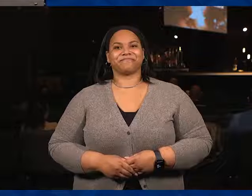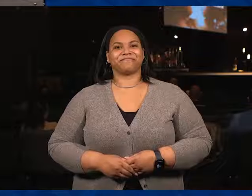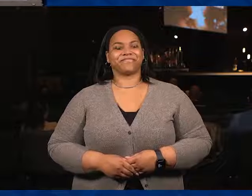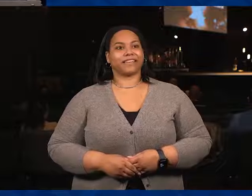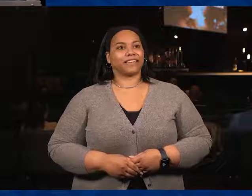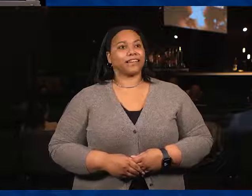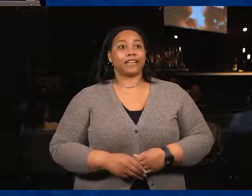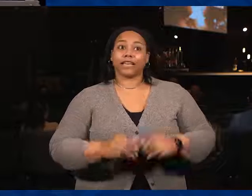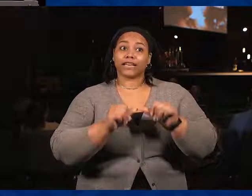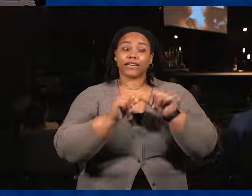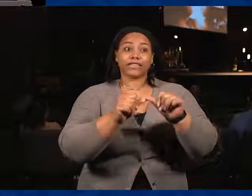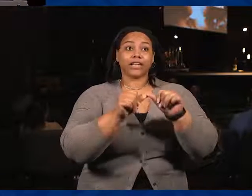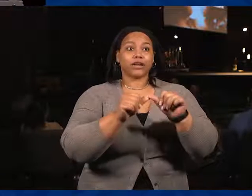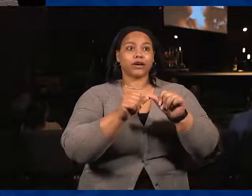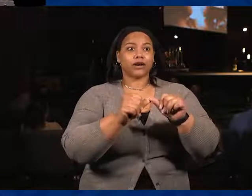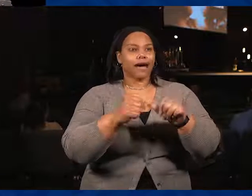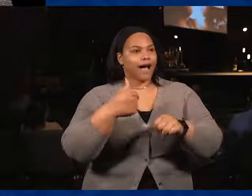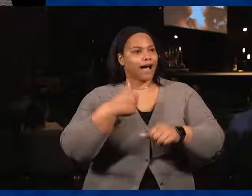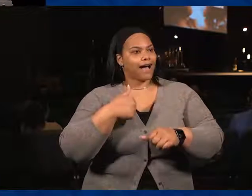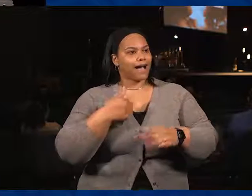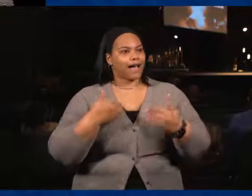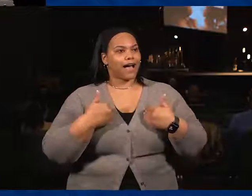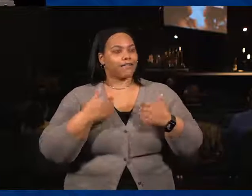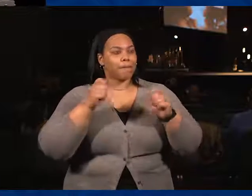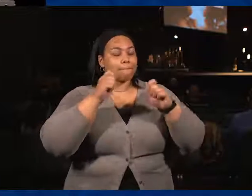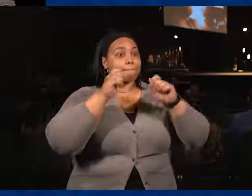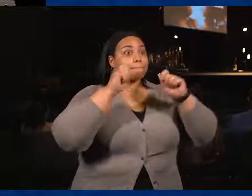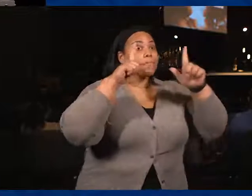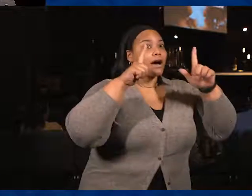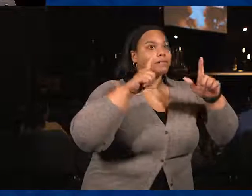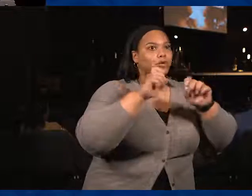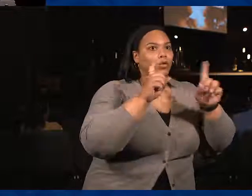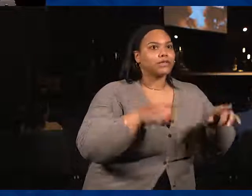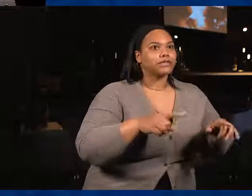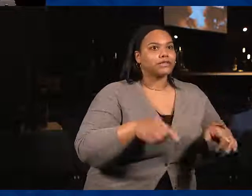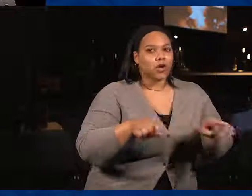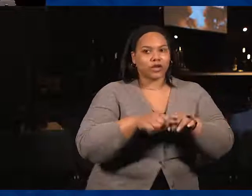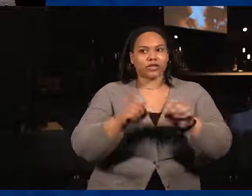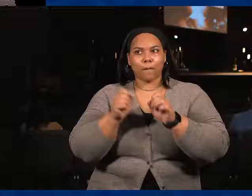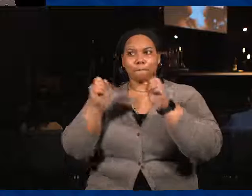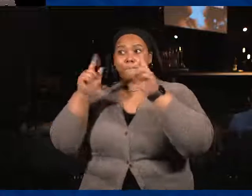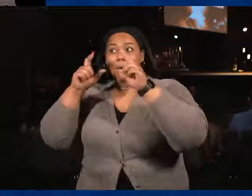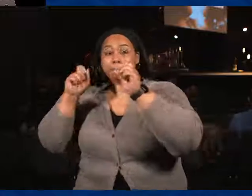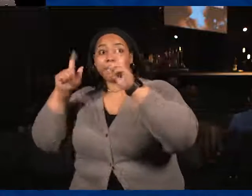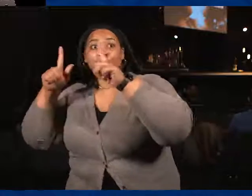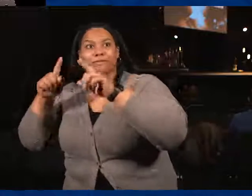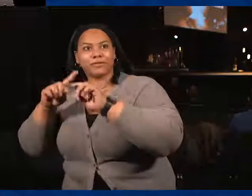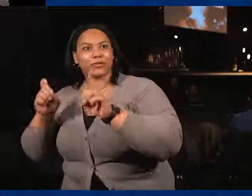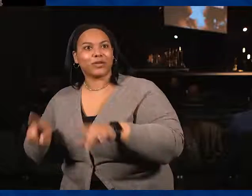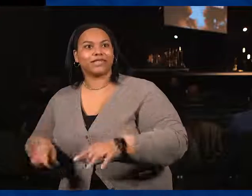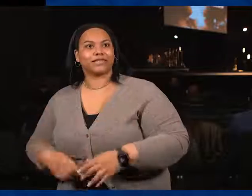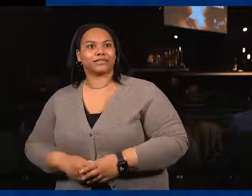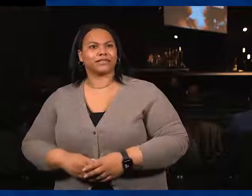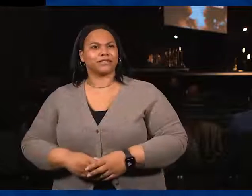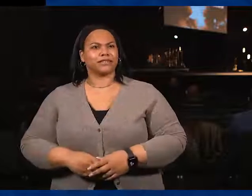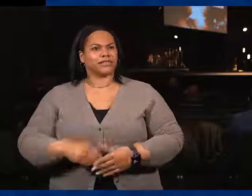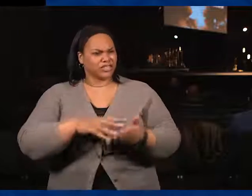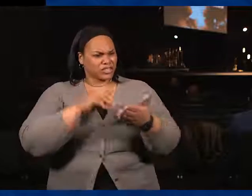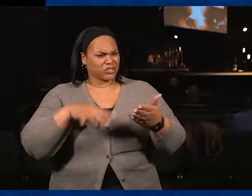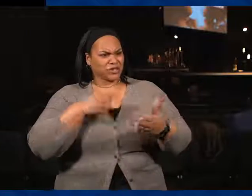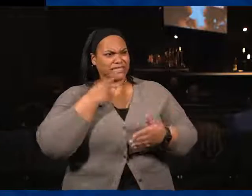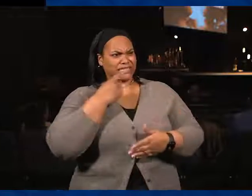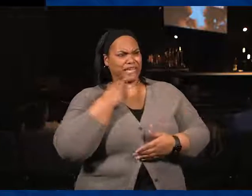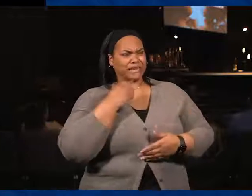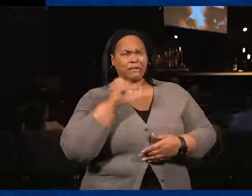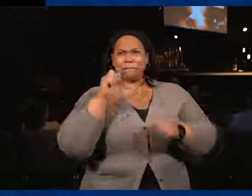He went on to say, I have things called pop quizzes and then pop quizzes. There was a brother in the back, raised his hand and said, Doc, what is a